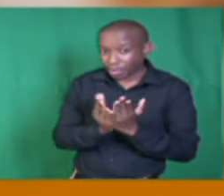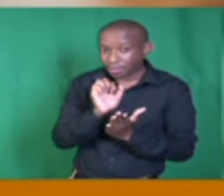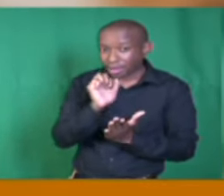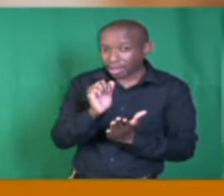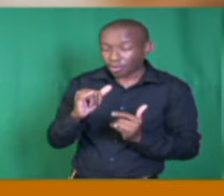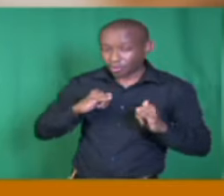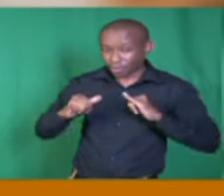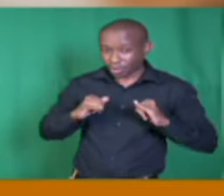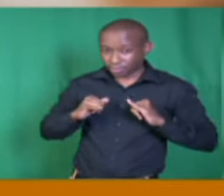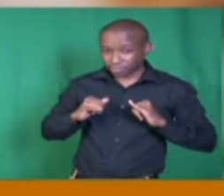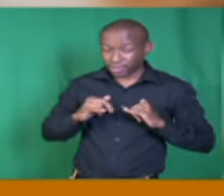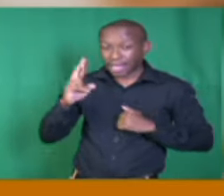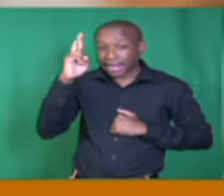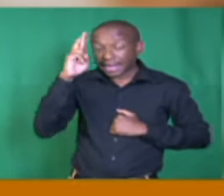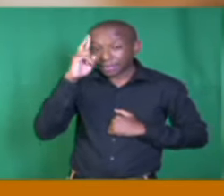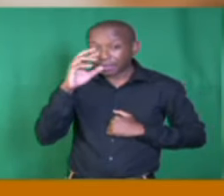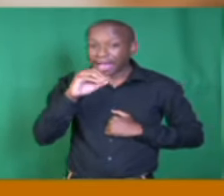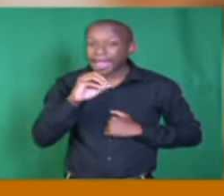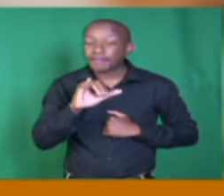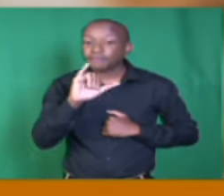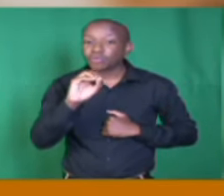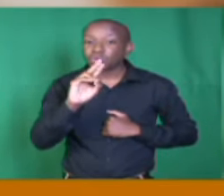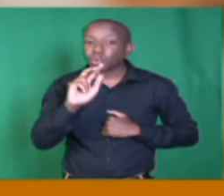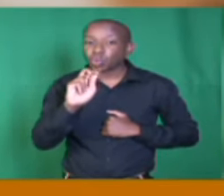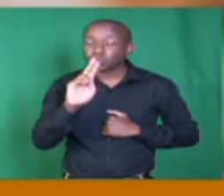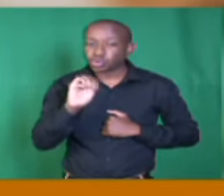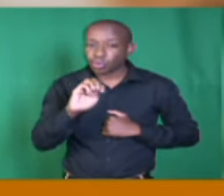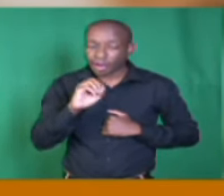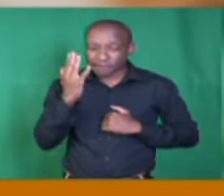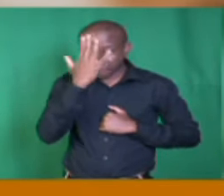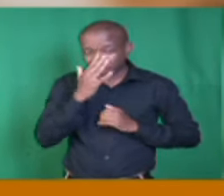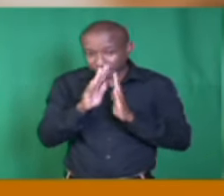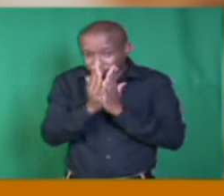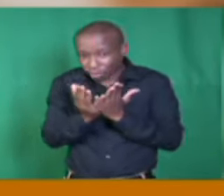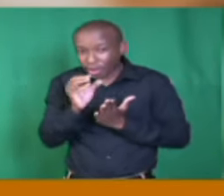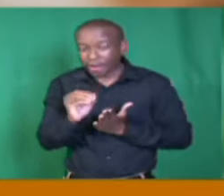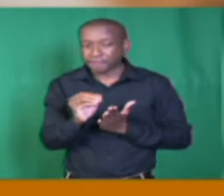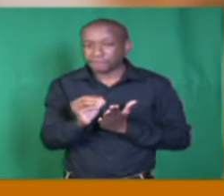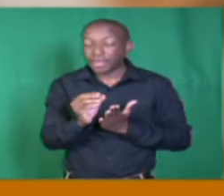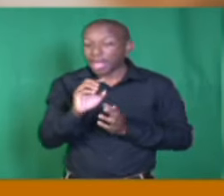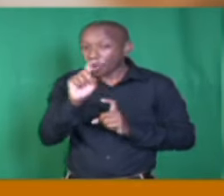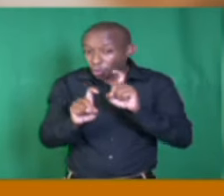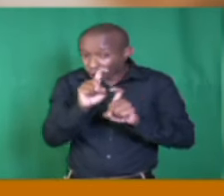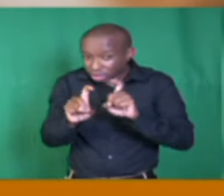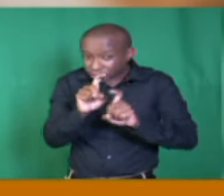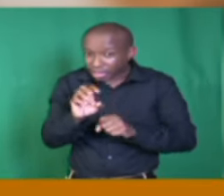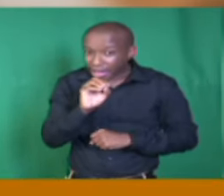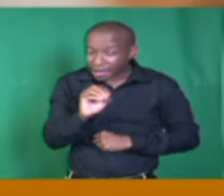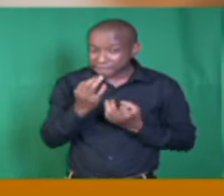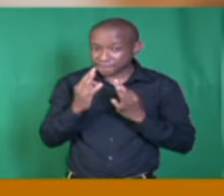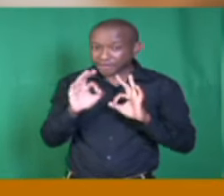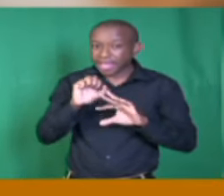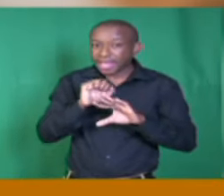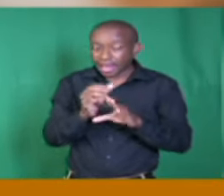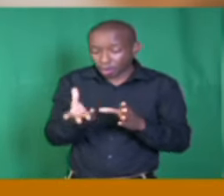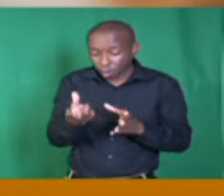just a reminder, from threes, we are live on YouTube and on Facebook. If you have any questions, of course, you are free to use our